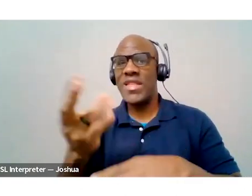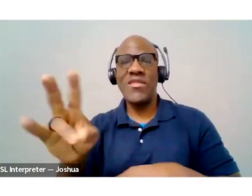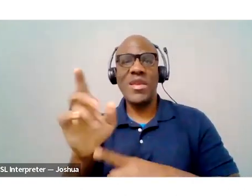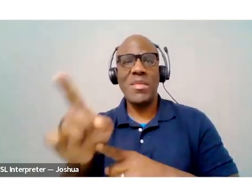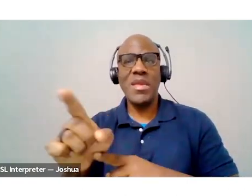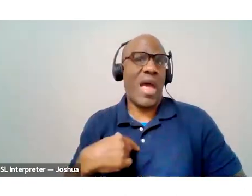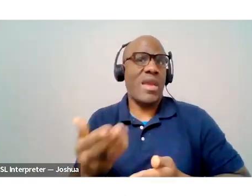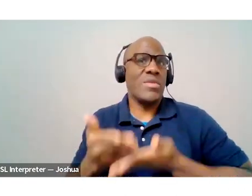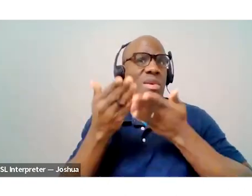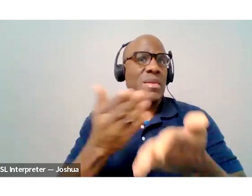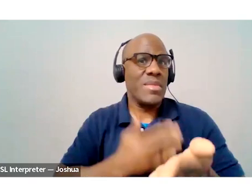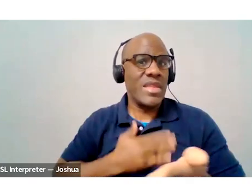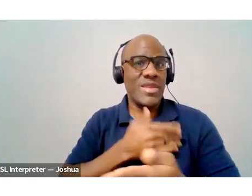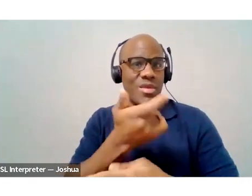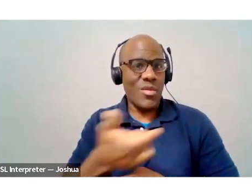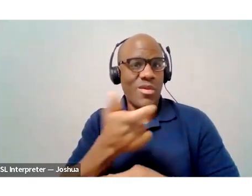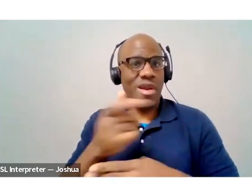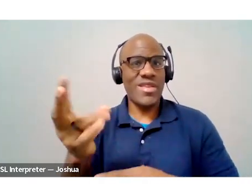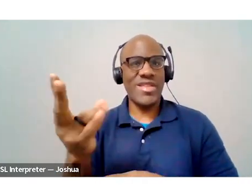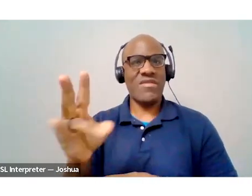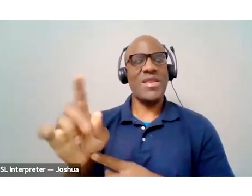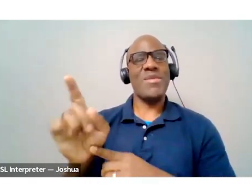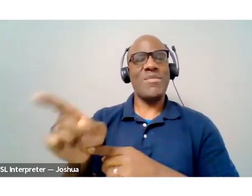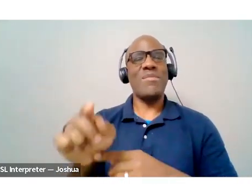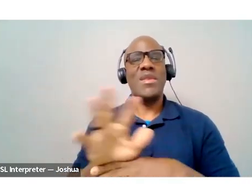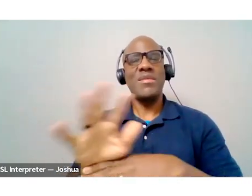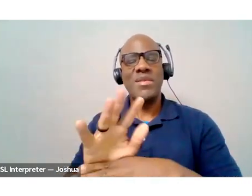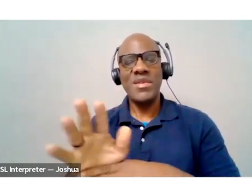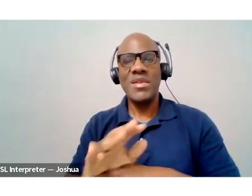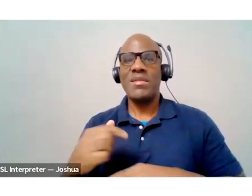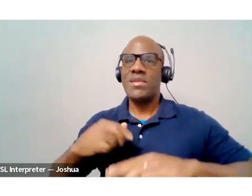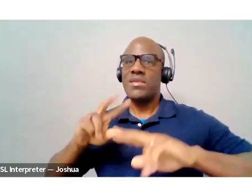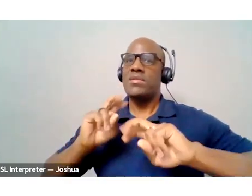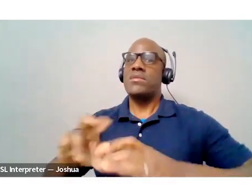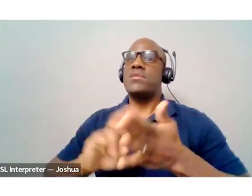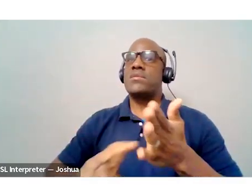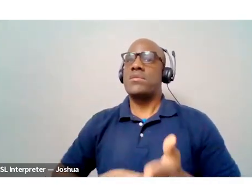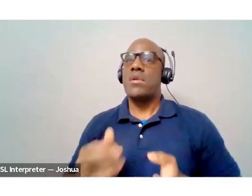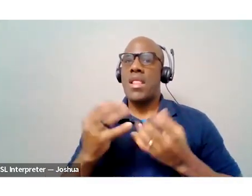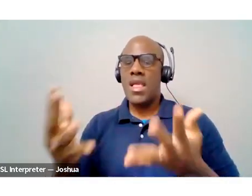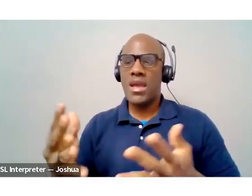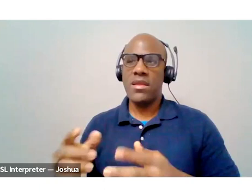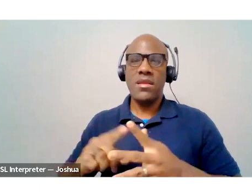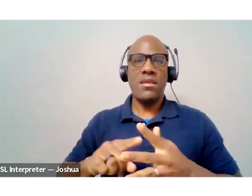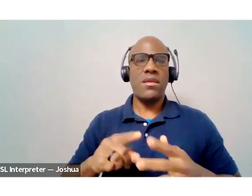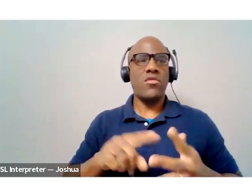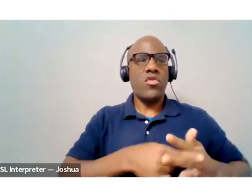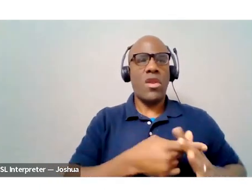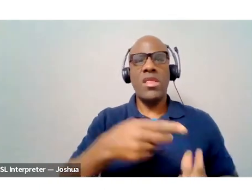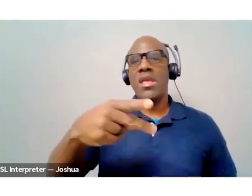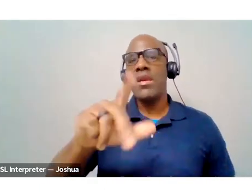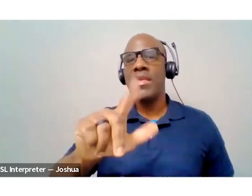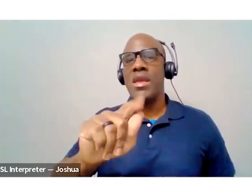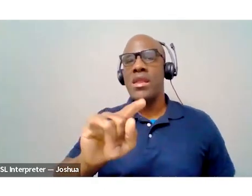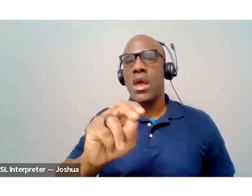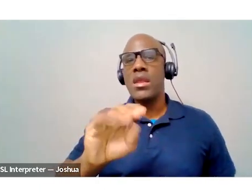going from the Platonic Aristotelian period all the way up through now to look at how words